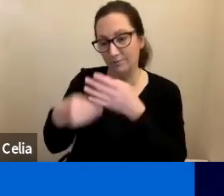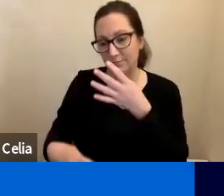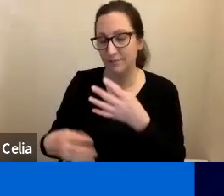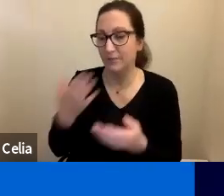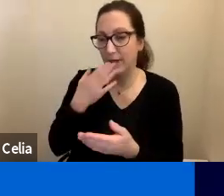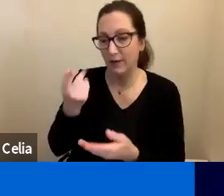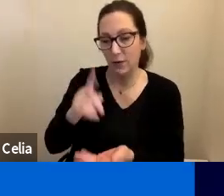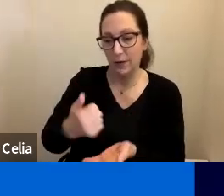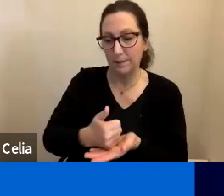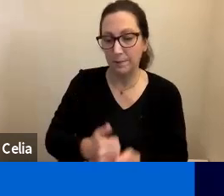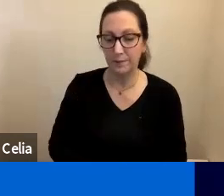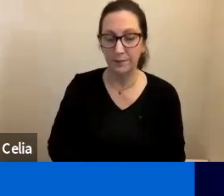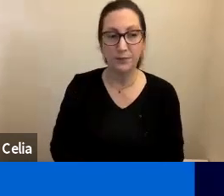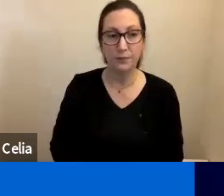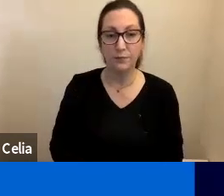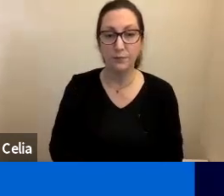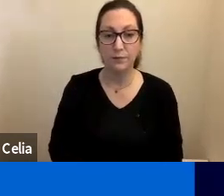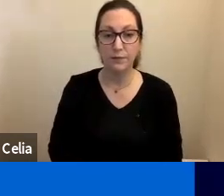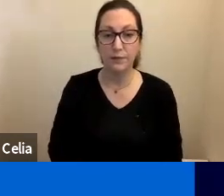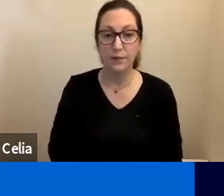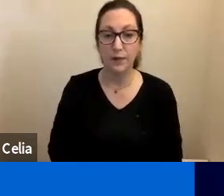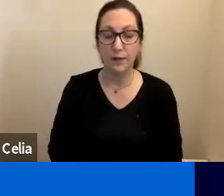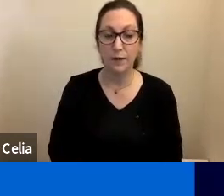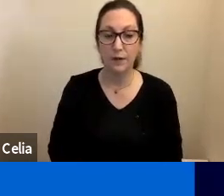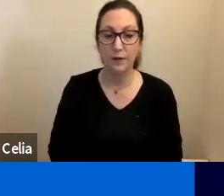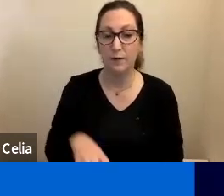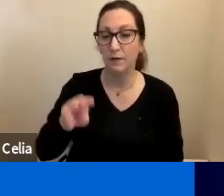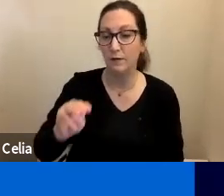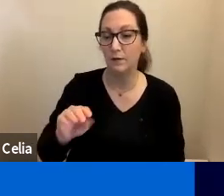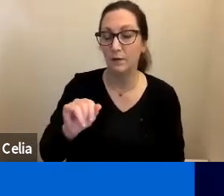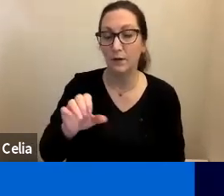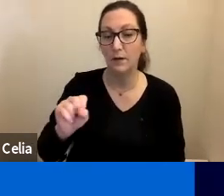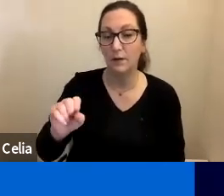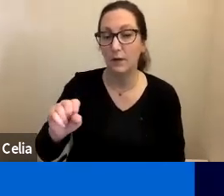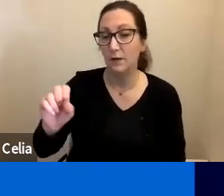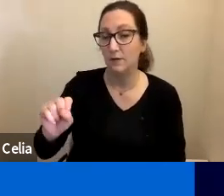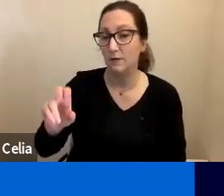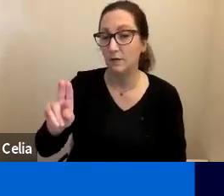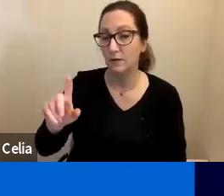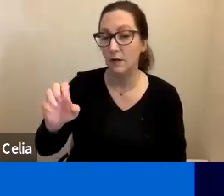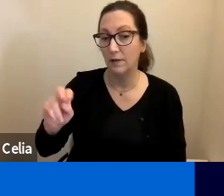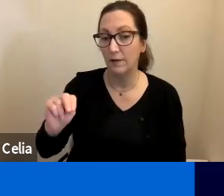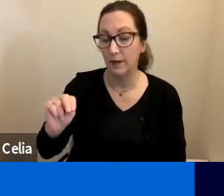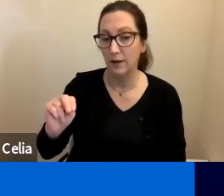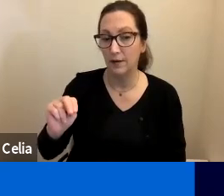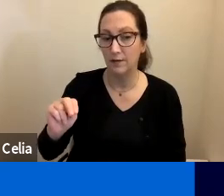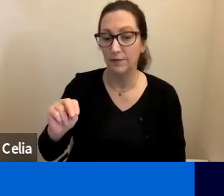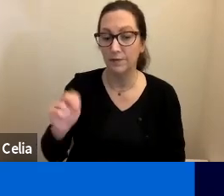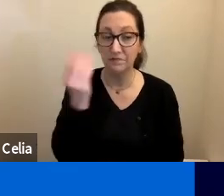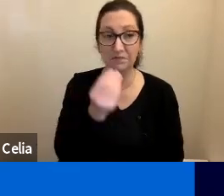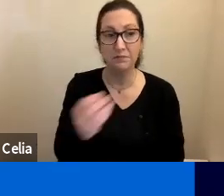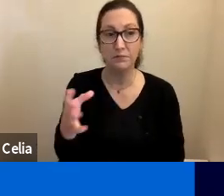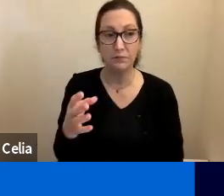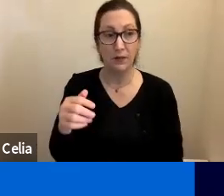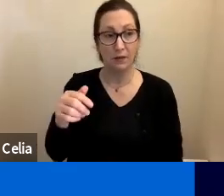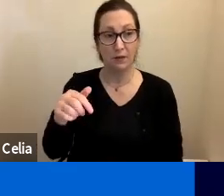help. And this is Ms. Sullivan. We are going to, at the end of